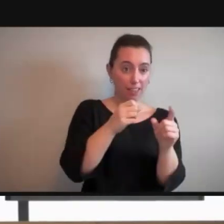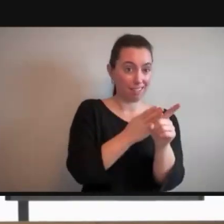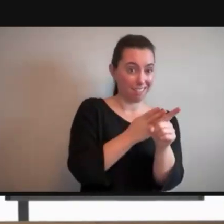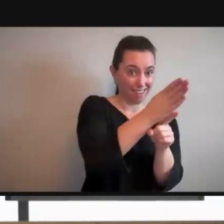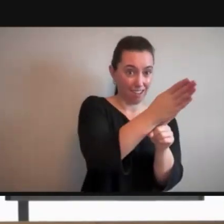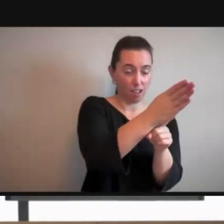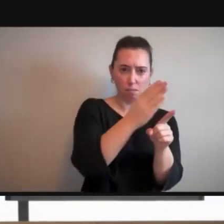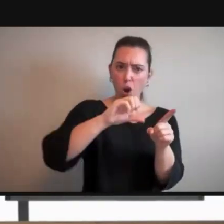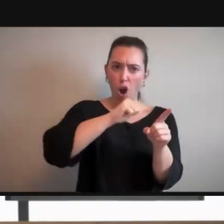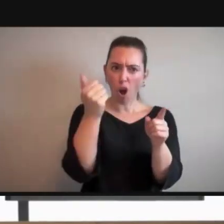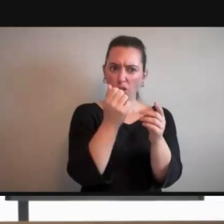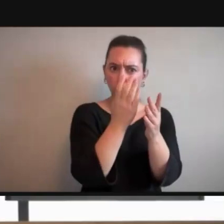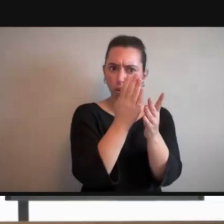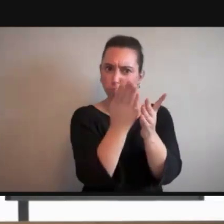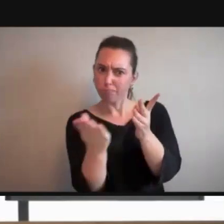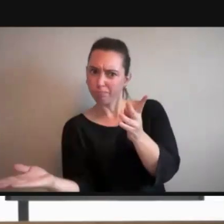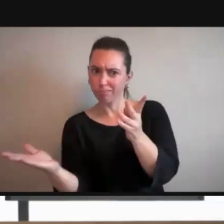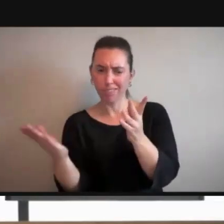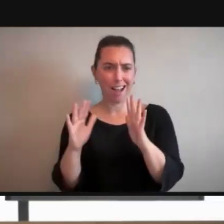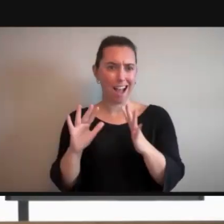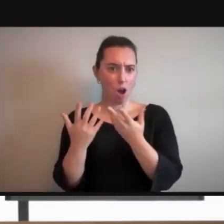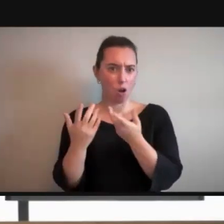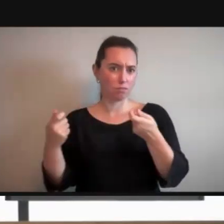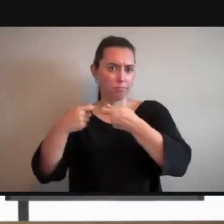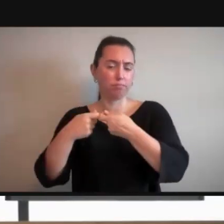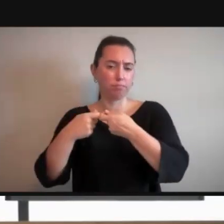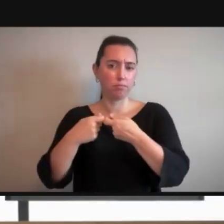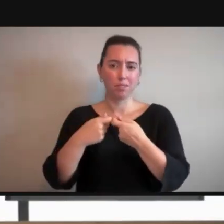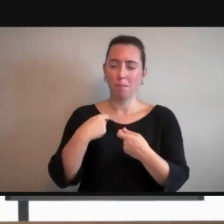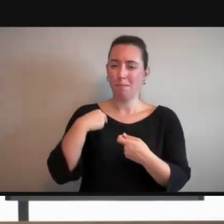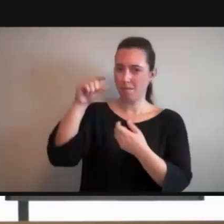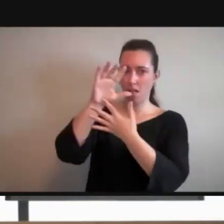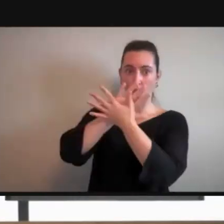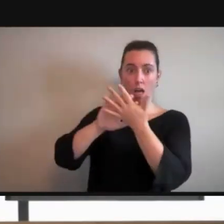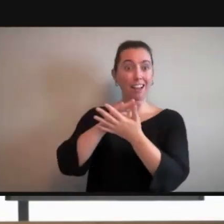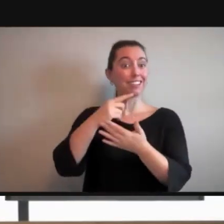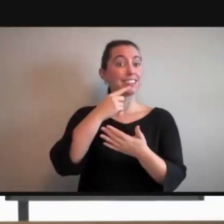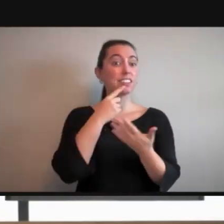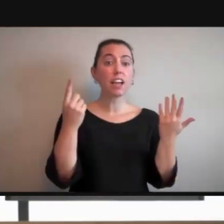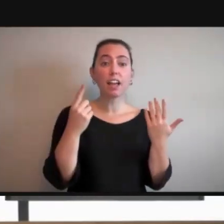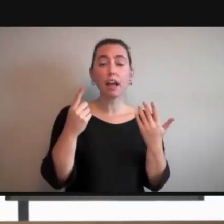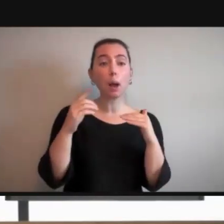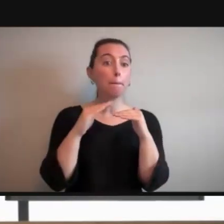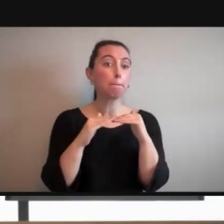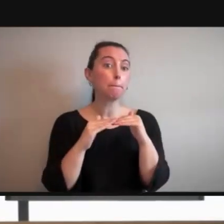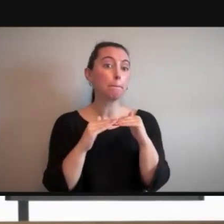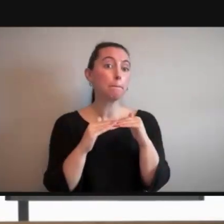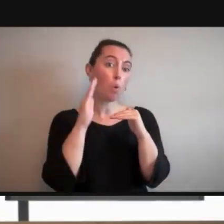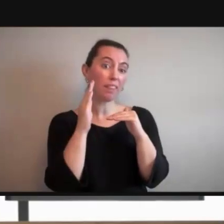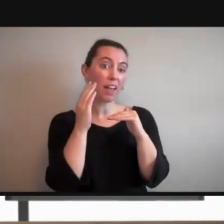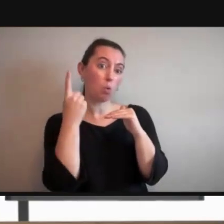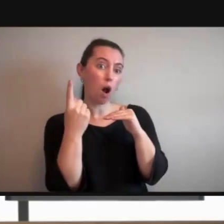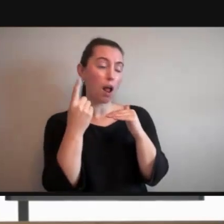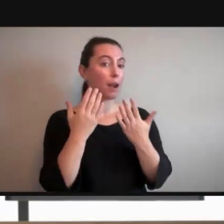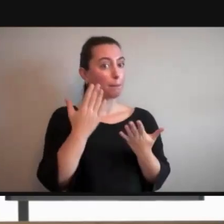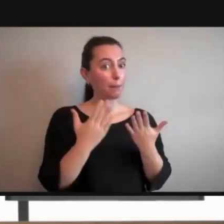in that case? So for me, the confusion is when we say anything, more than one sensory method, are